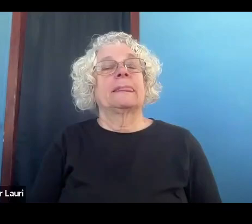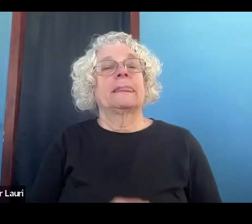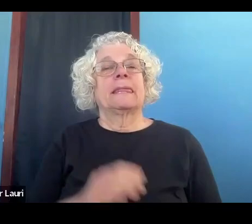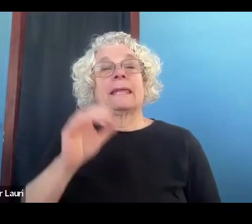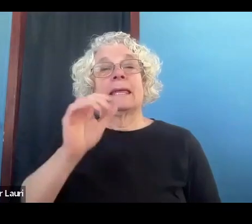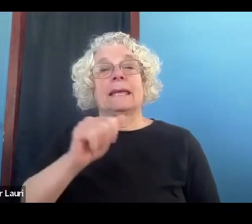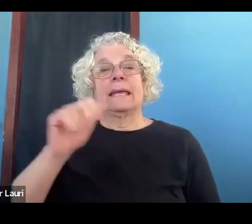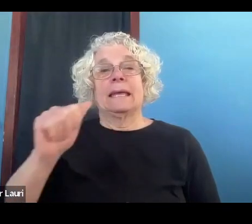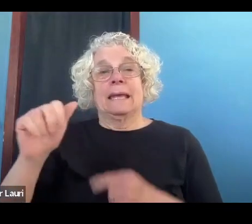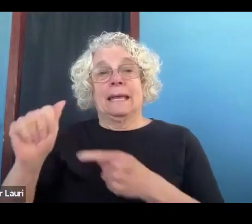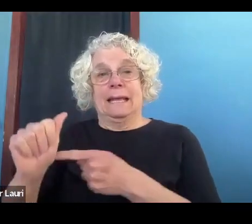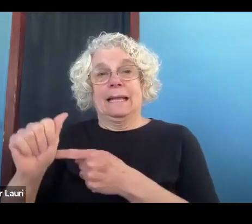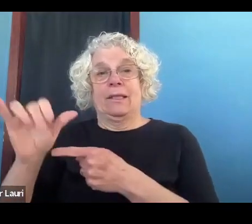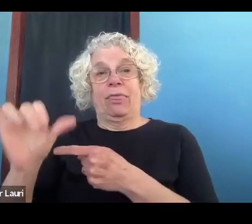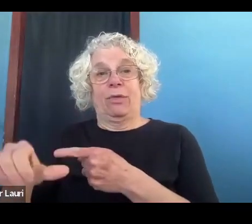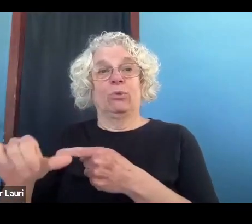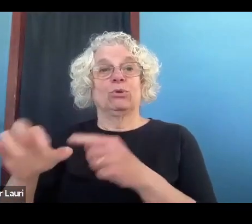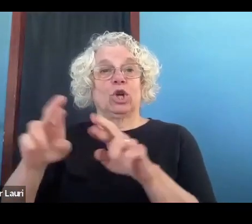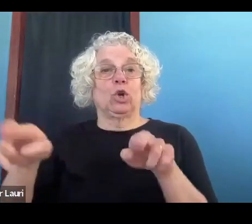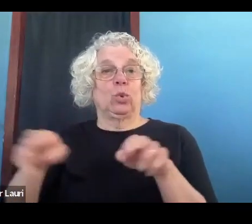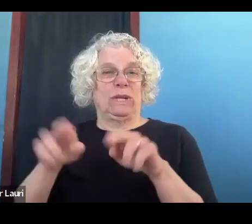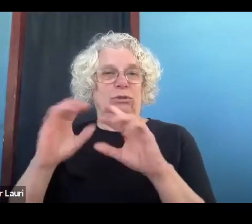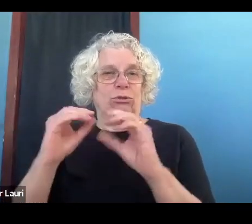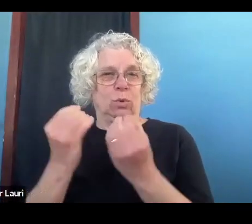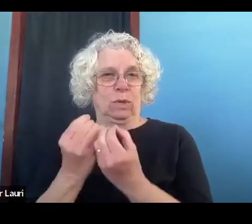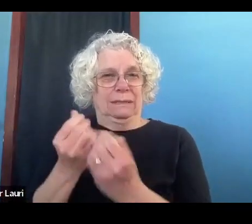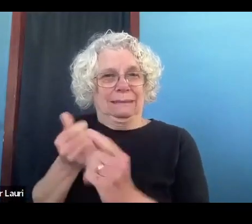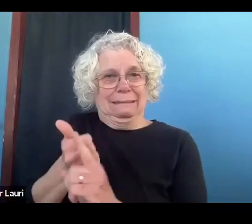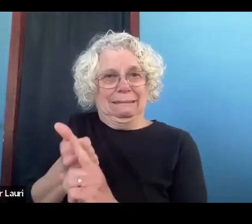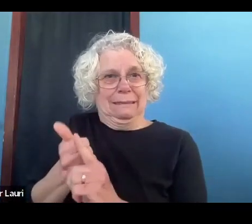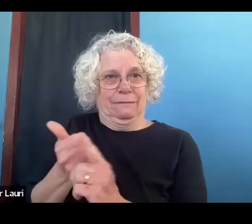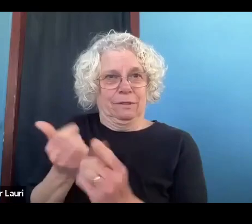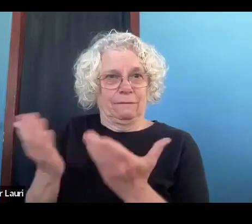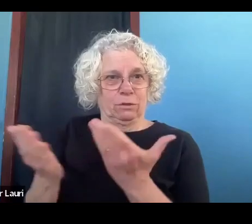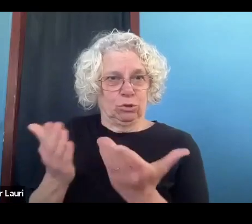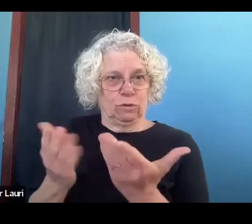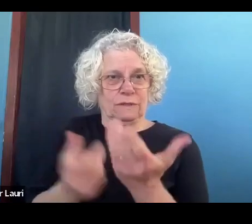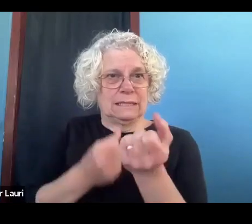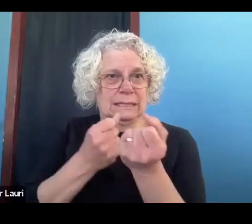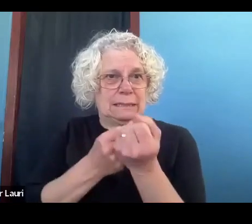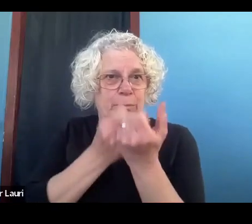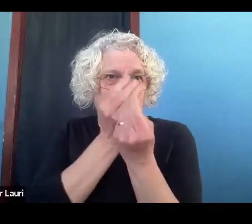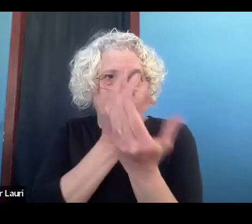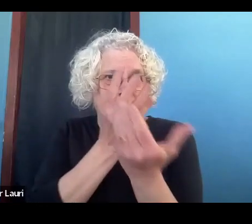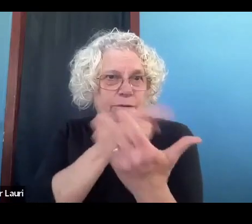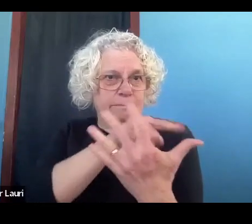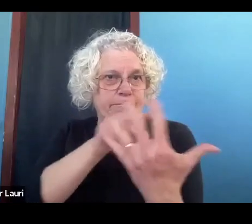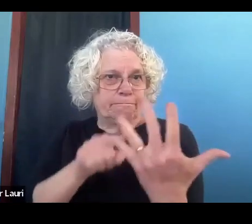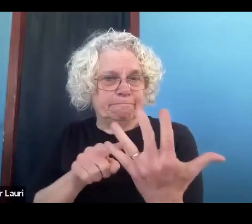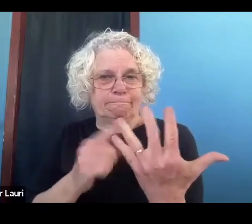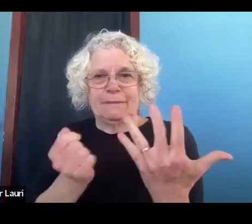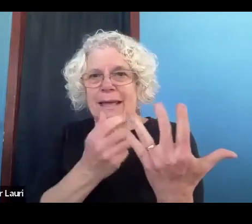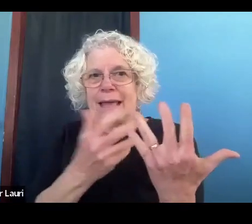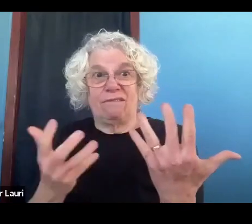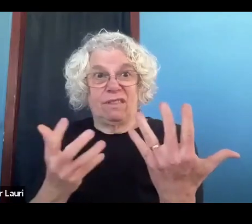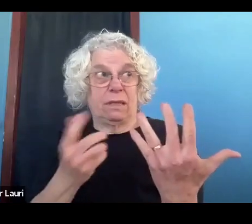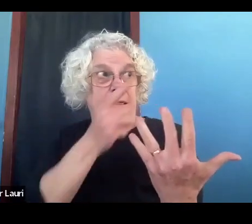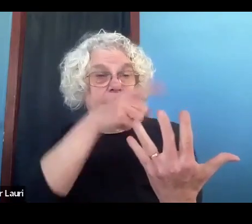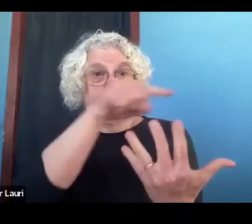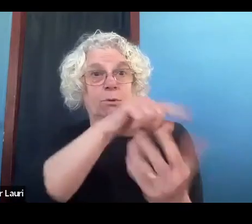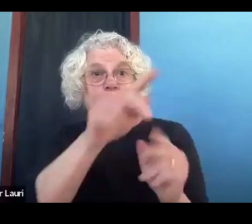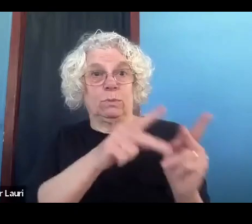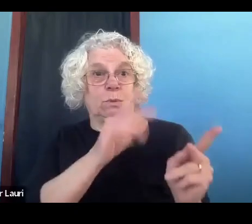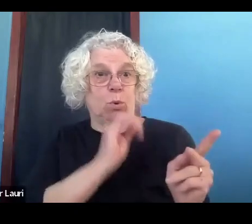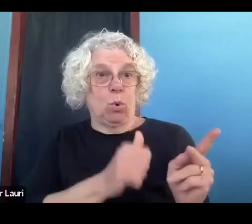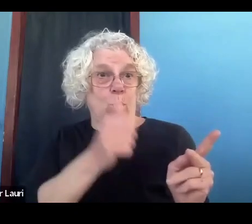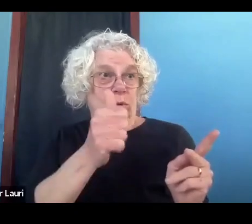aging are regional organizations that provide services and support and information for just about everything that older adults and their